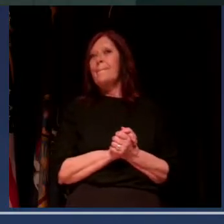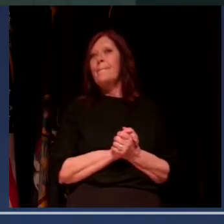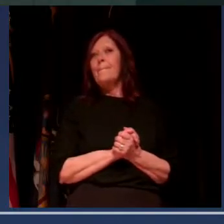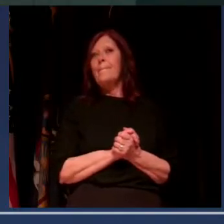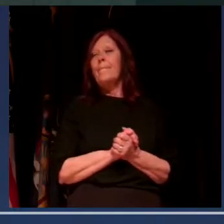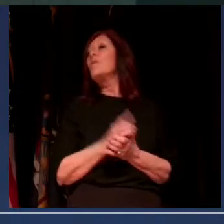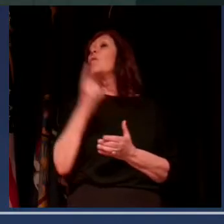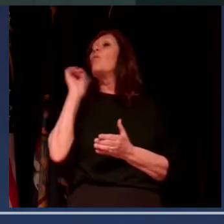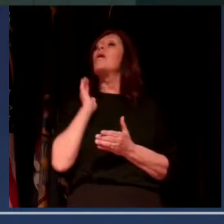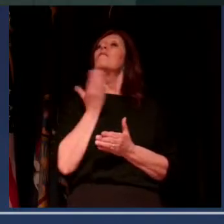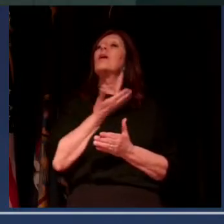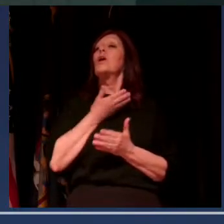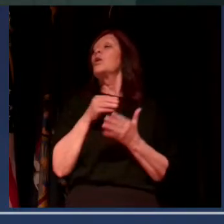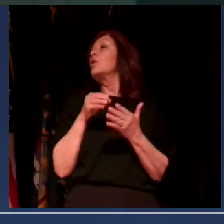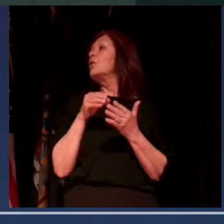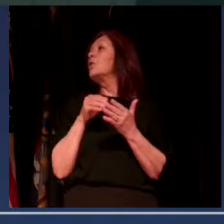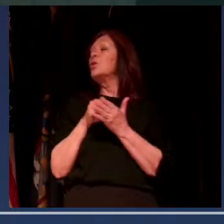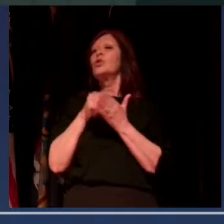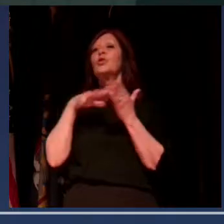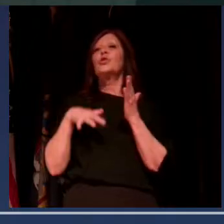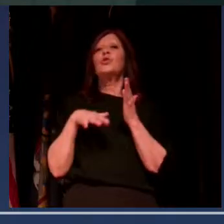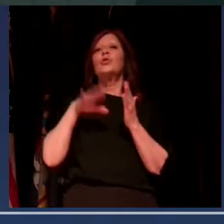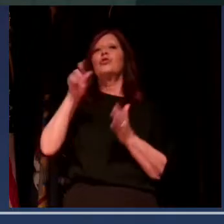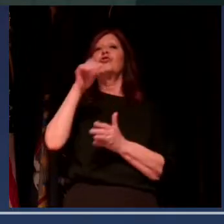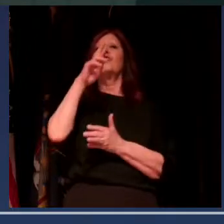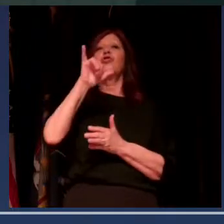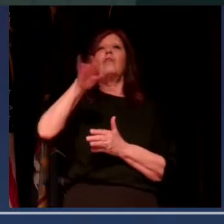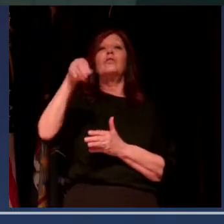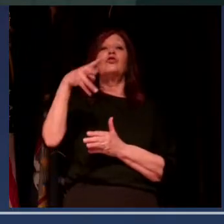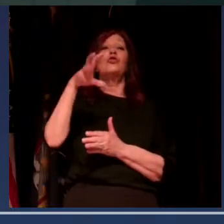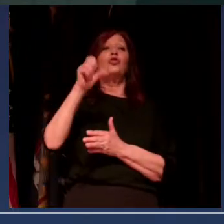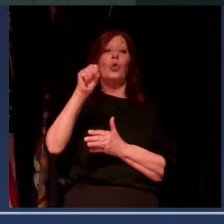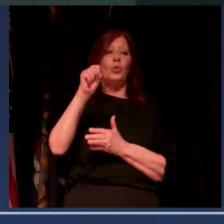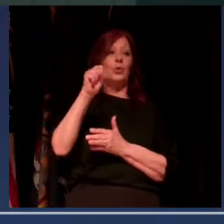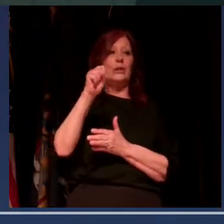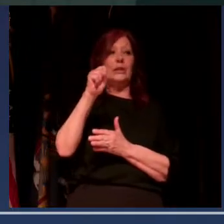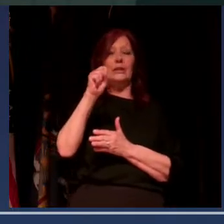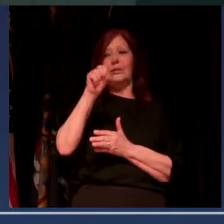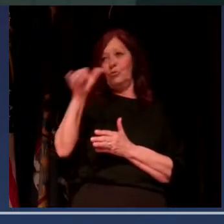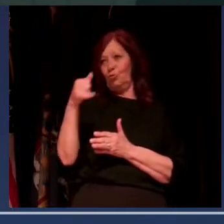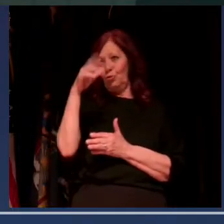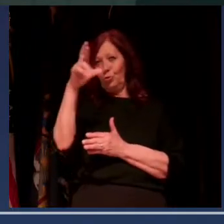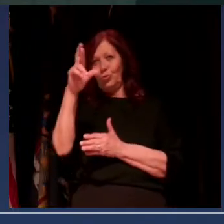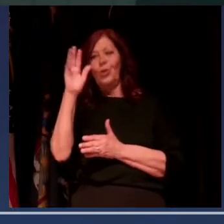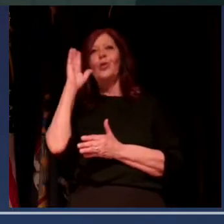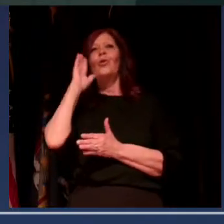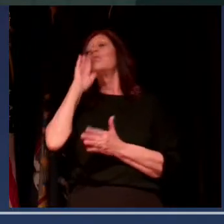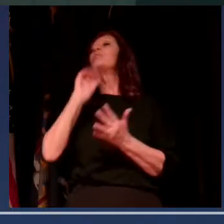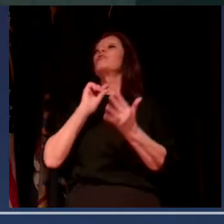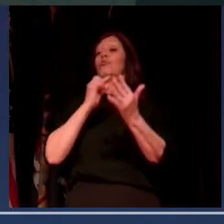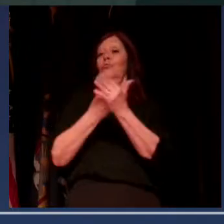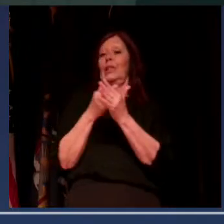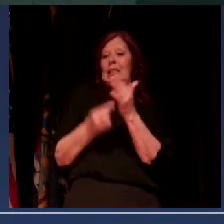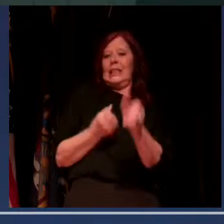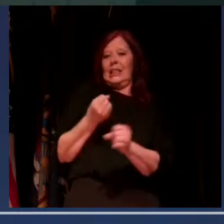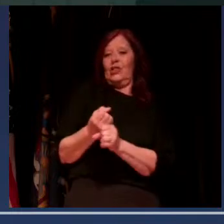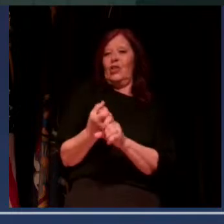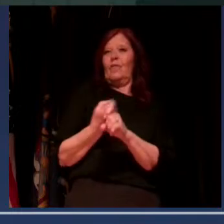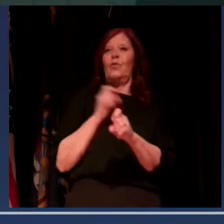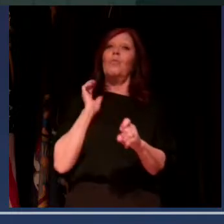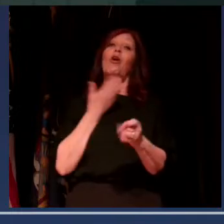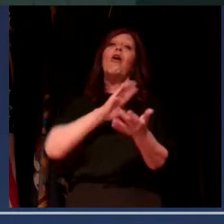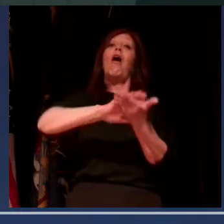One of our students, Gregory B. Jones Jr., who will be graduating this year from our